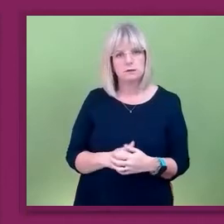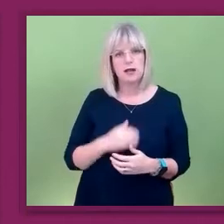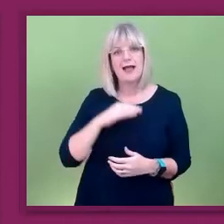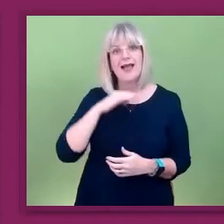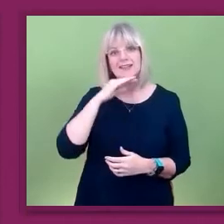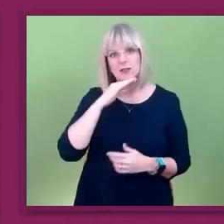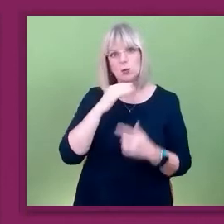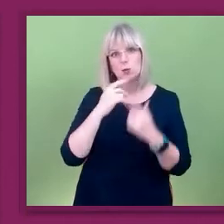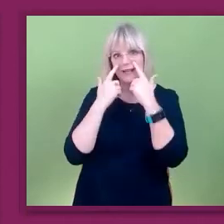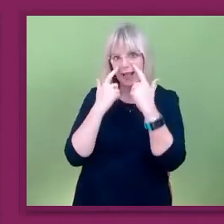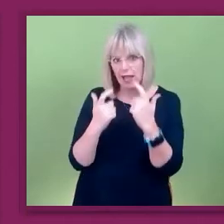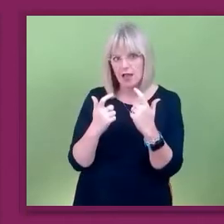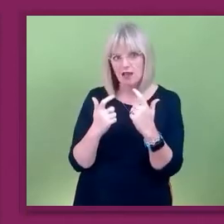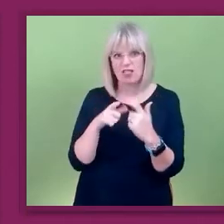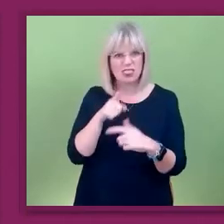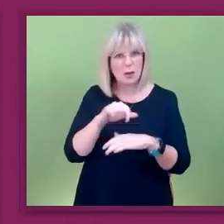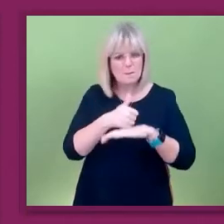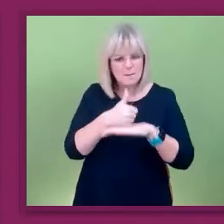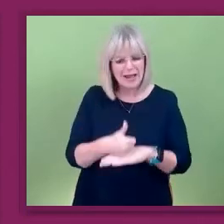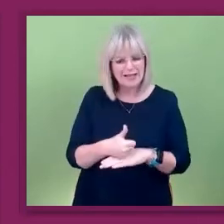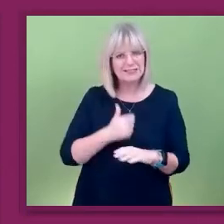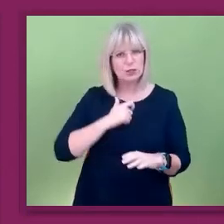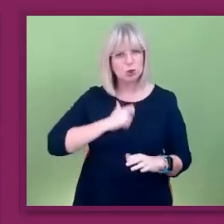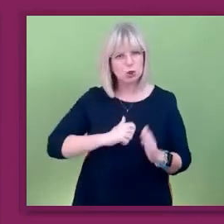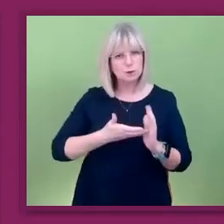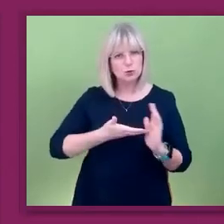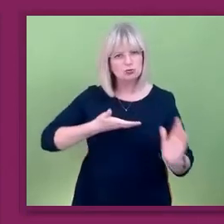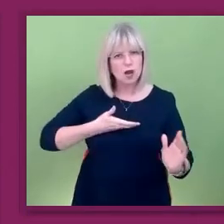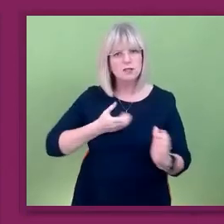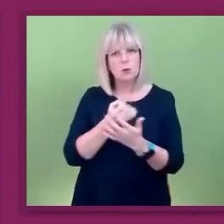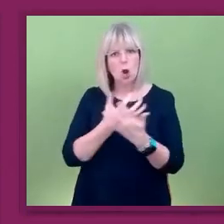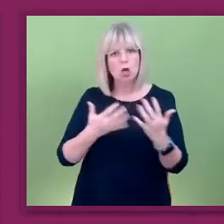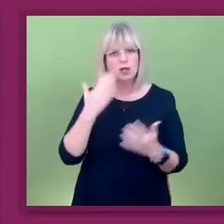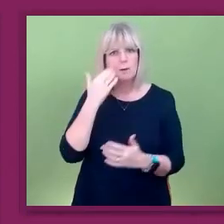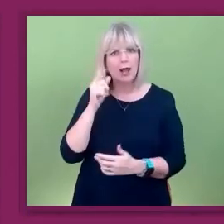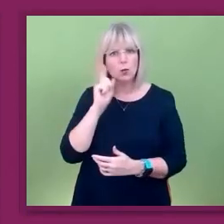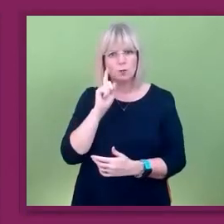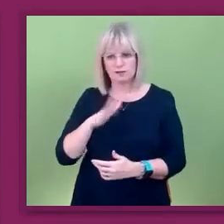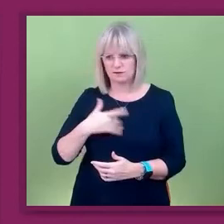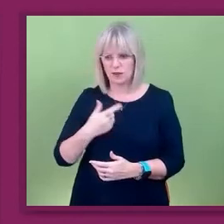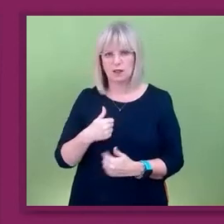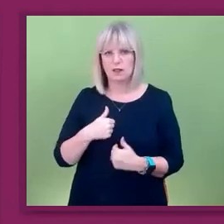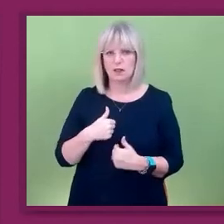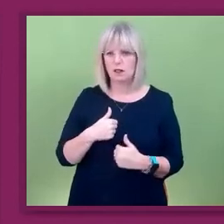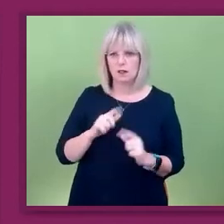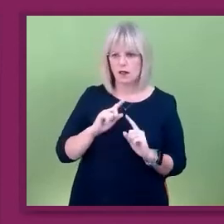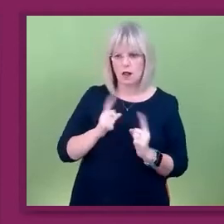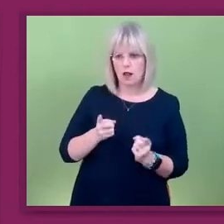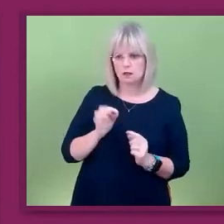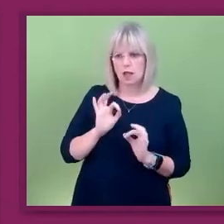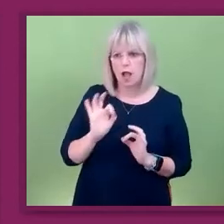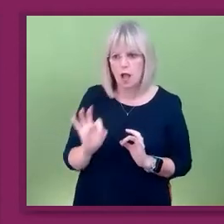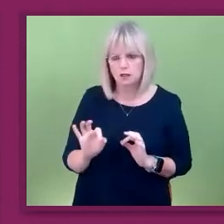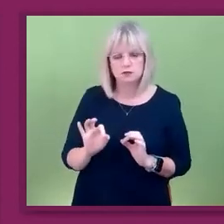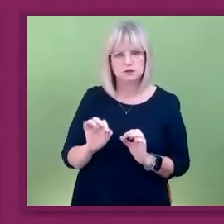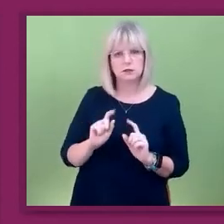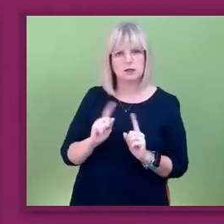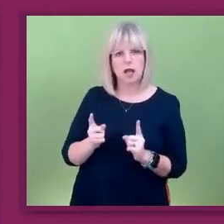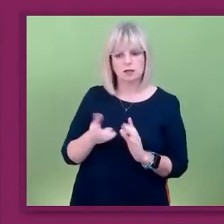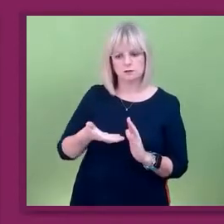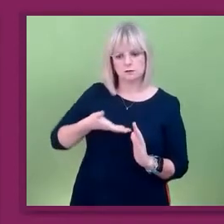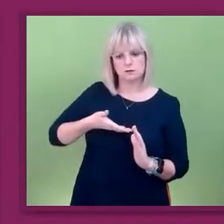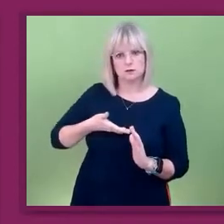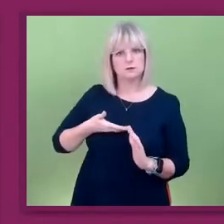that sadly a lot of Black women do not feel that we are entitled to. We want to make sure that